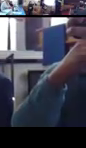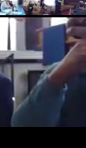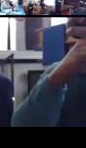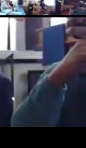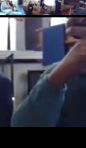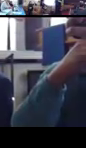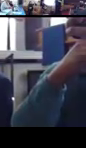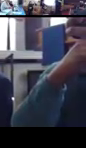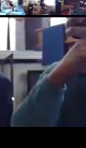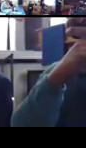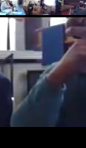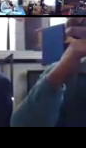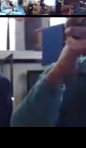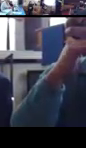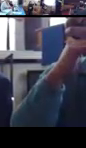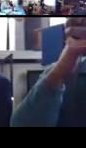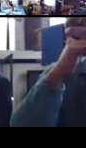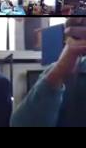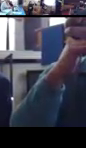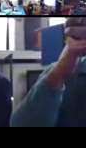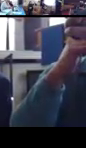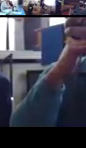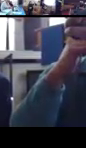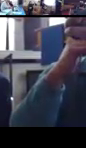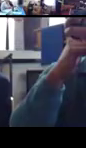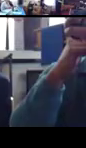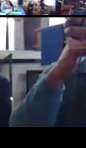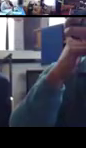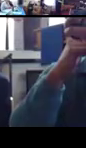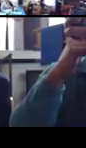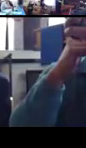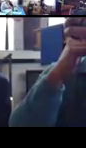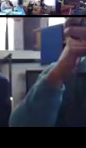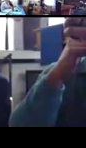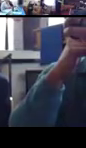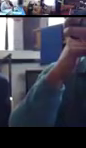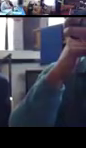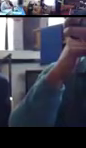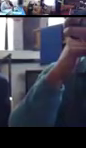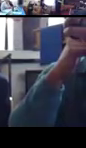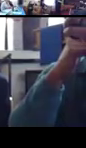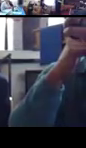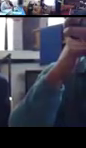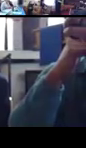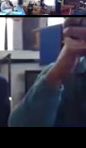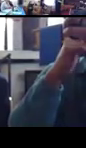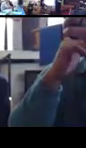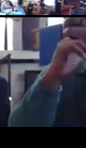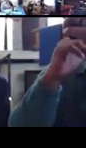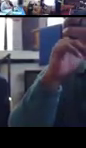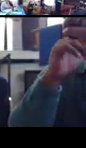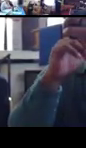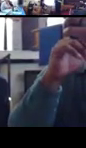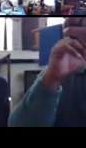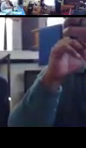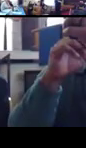this community. Let's respect the work. Let's get it done. I want to thank each and every person here for their time and energy. It's